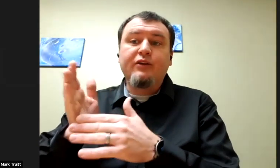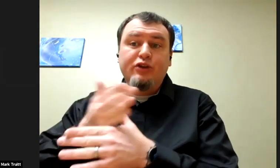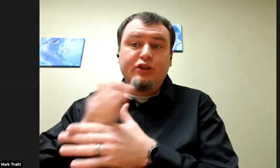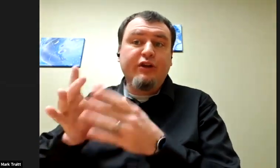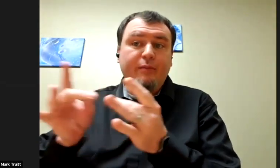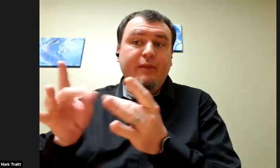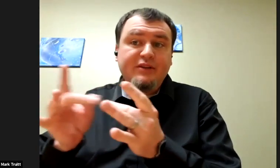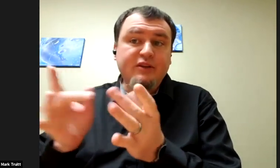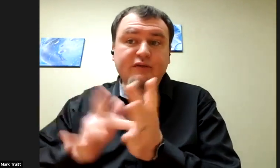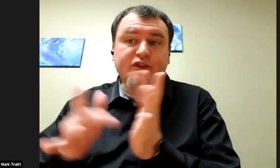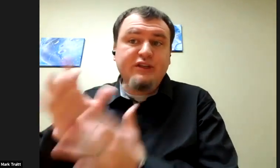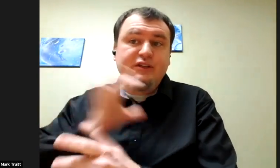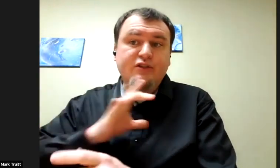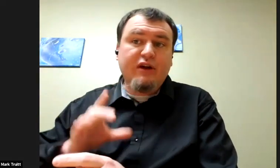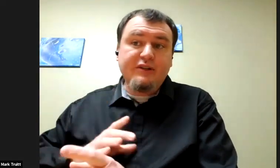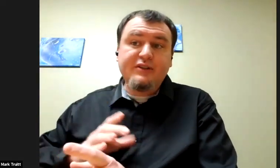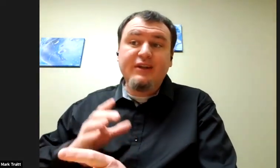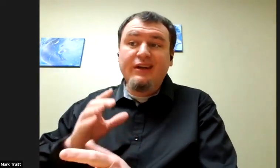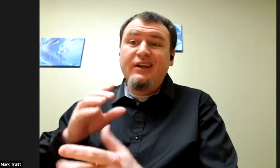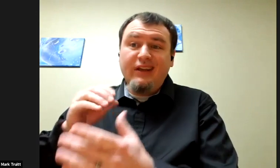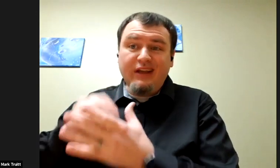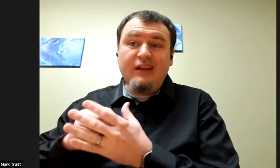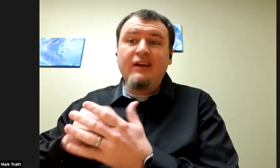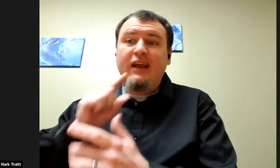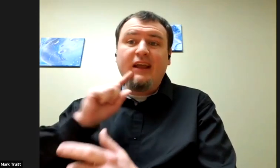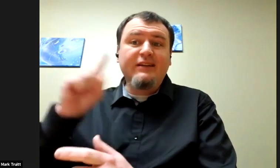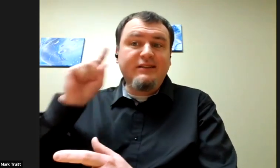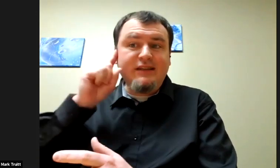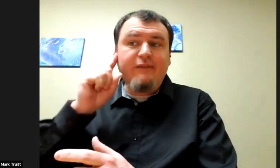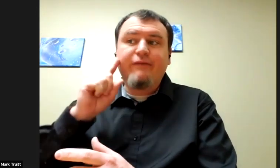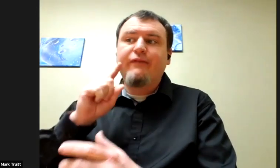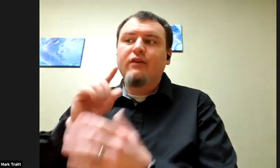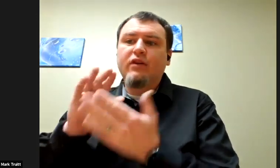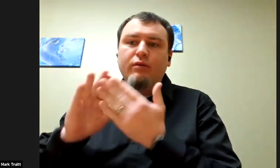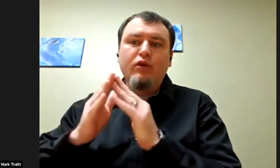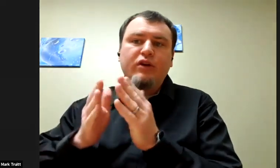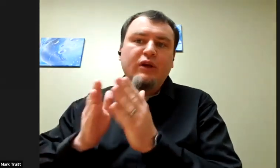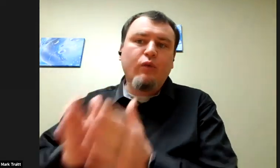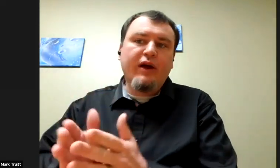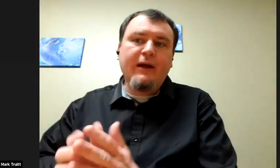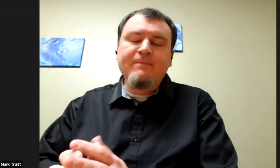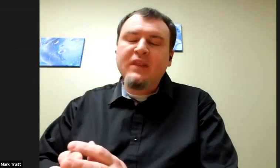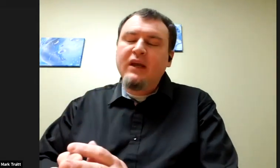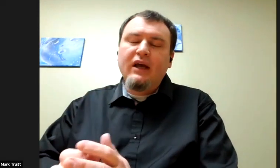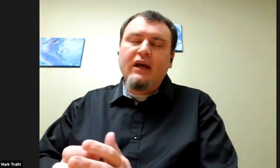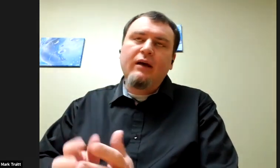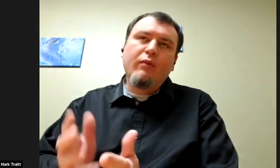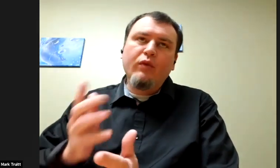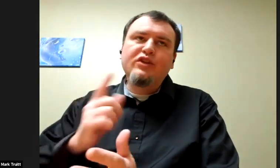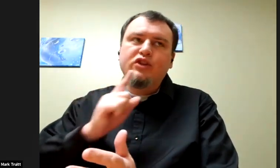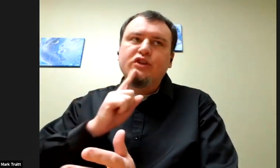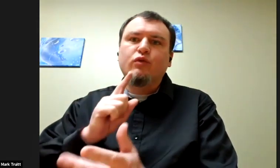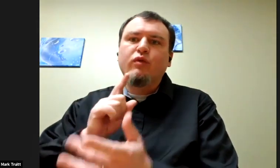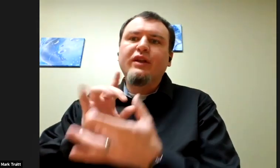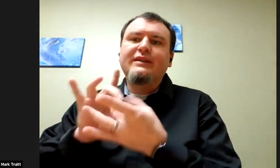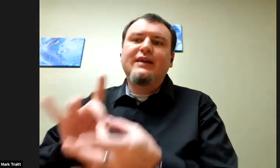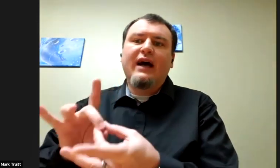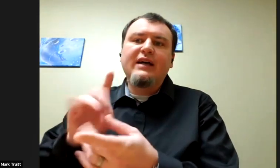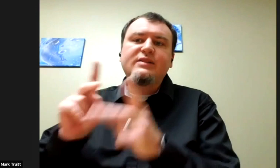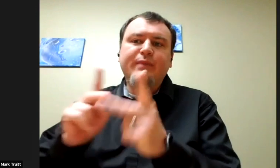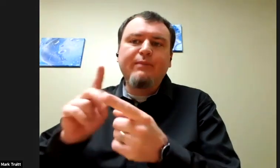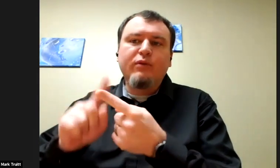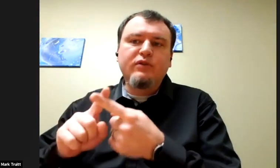come and share the message of Jesus Christ in a deaf community way, which just